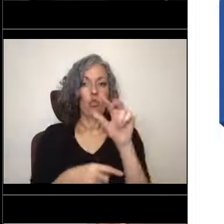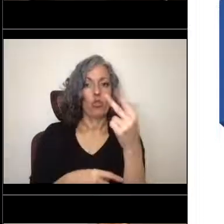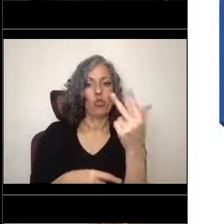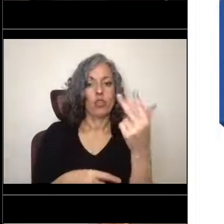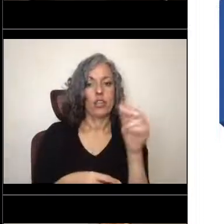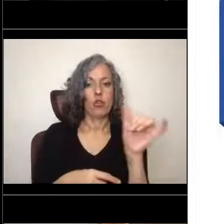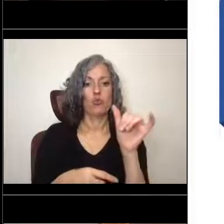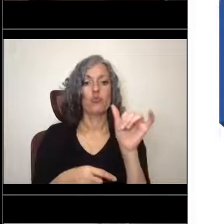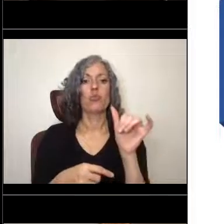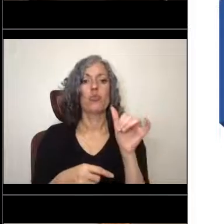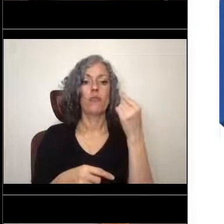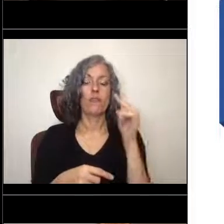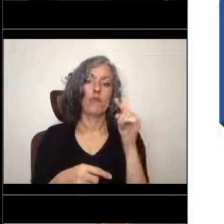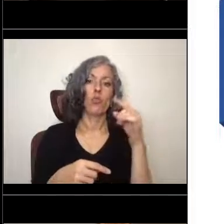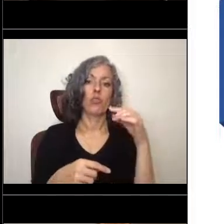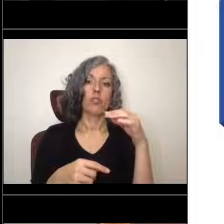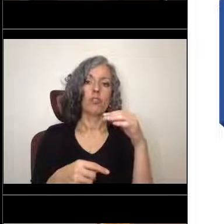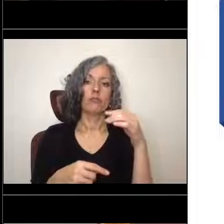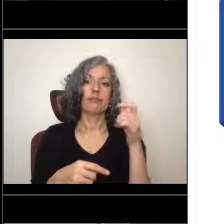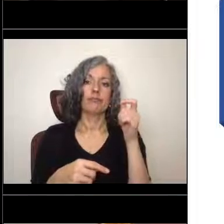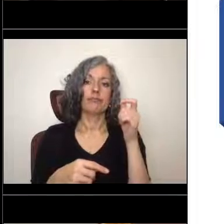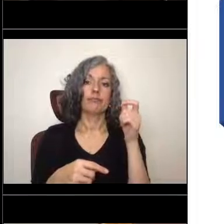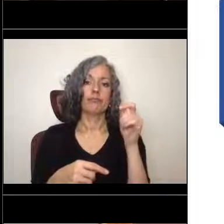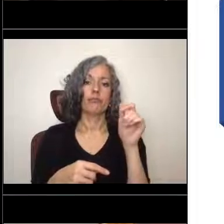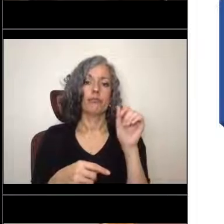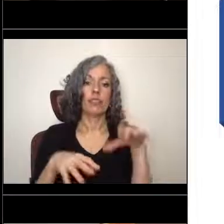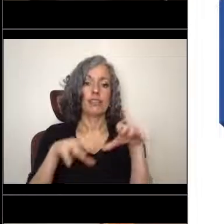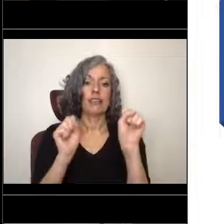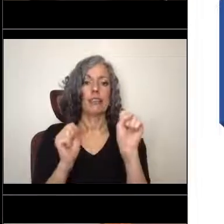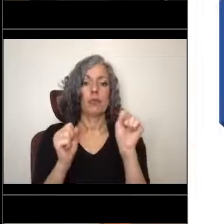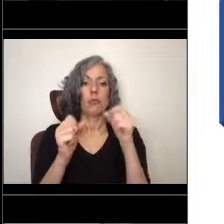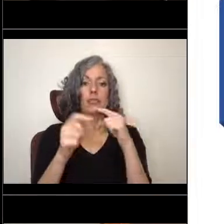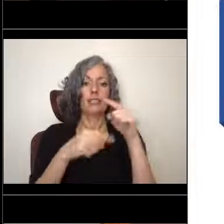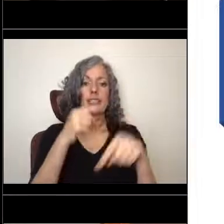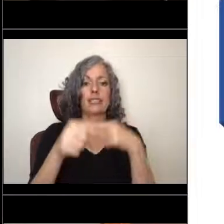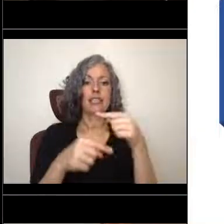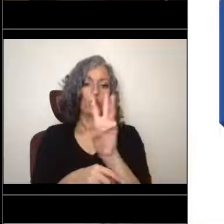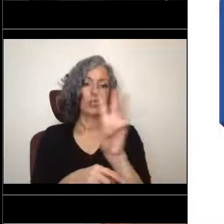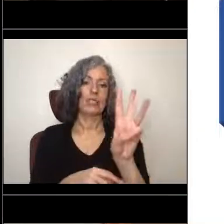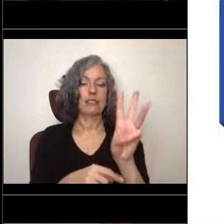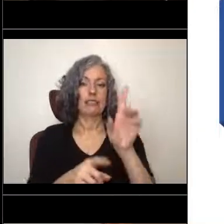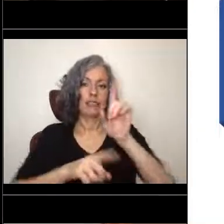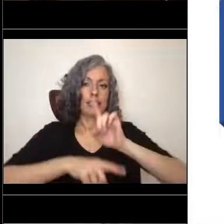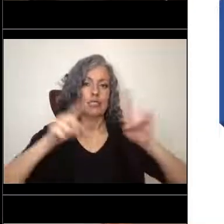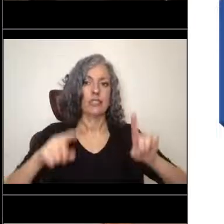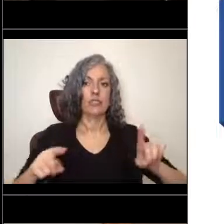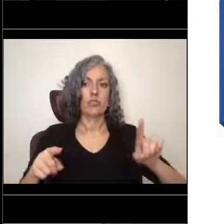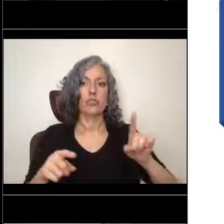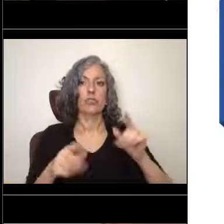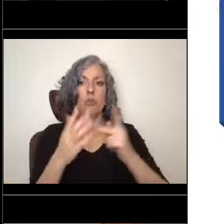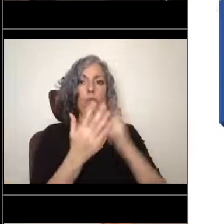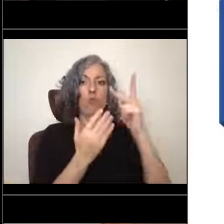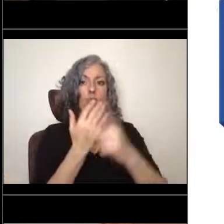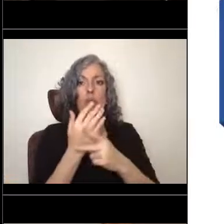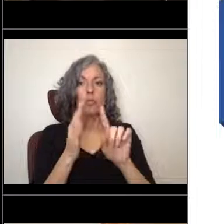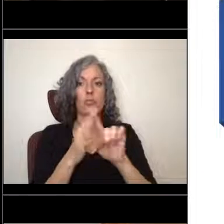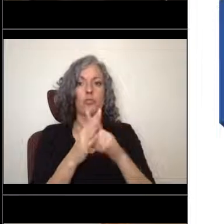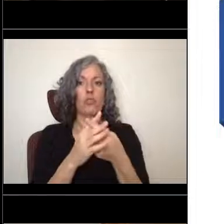selecting project nominations for the ETP Cycle 6, as well as various discretionary programs that began rolling